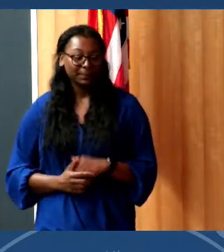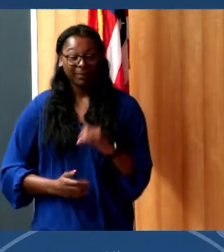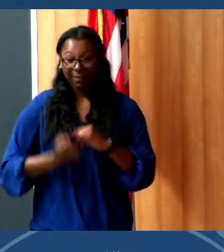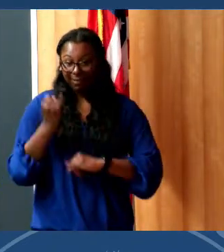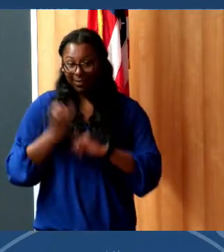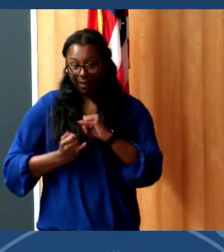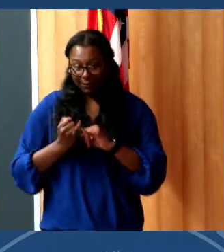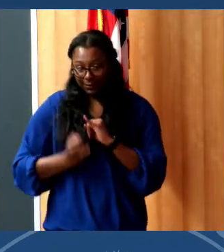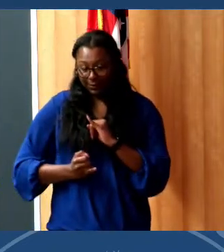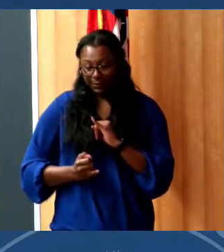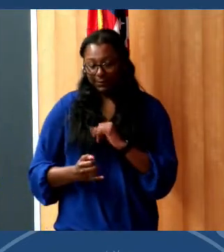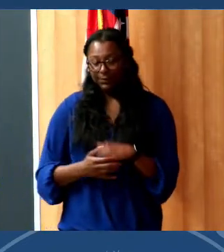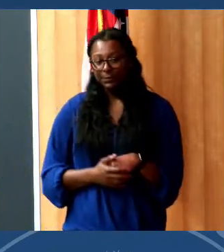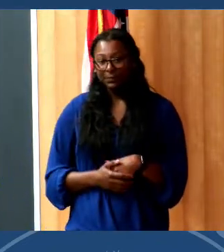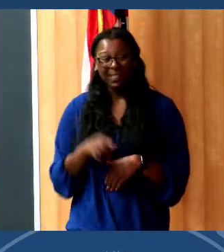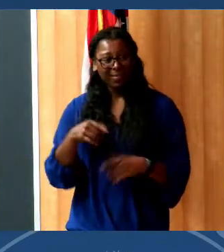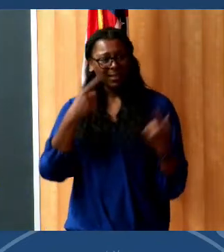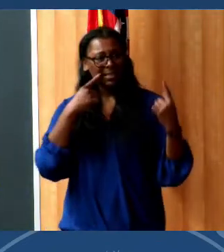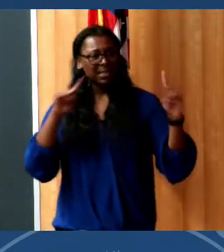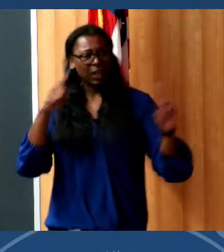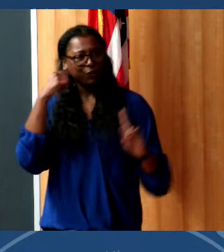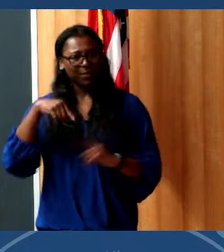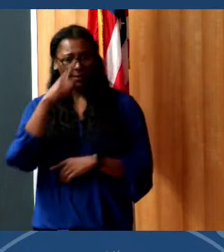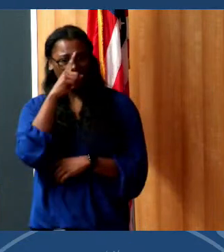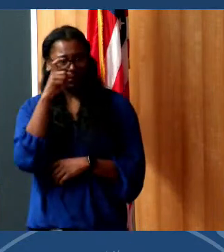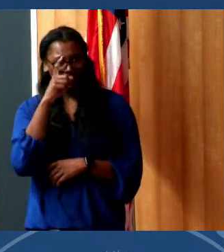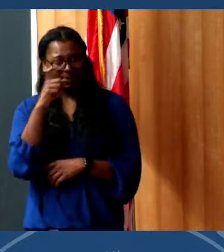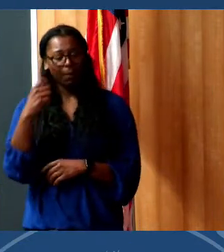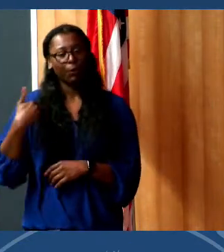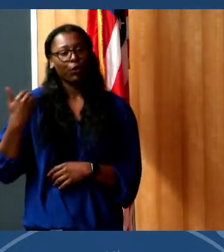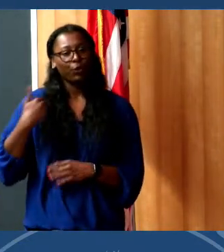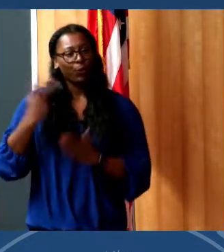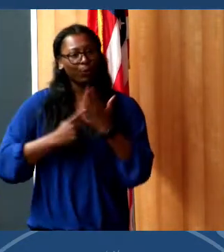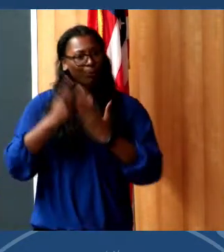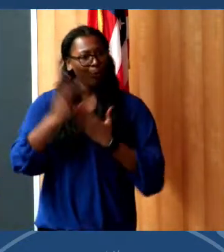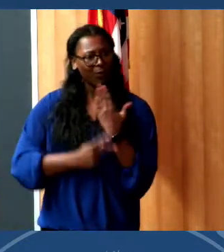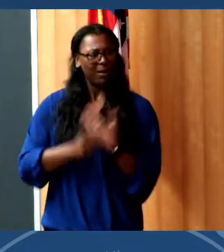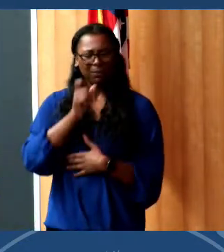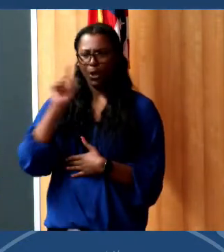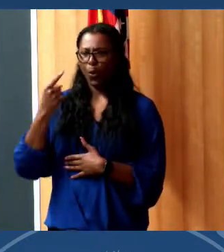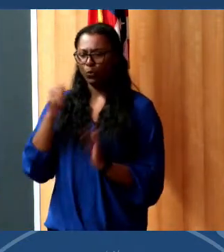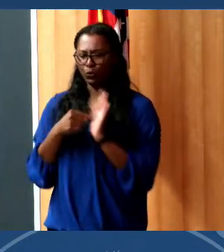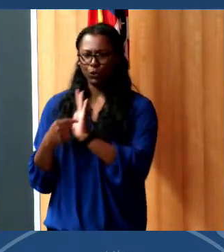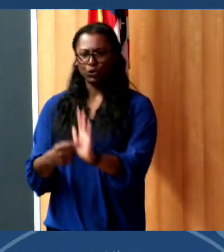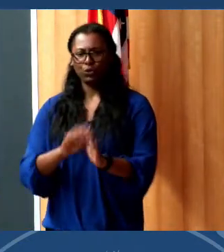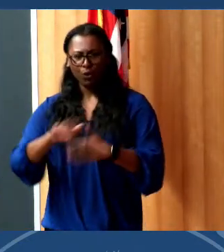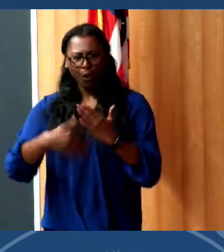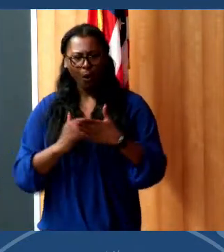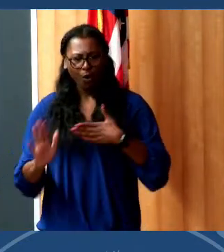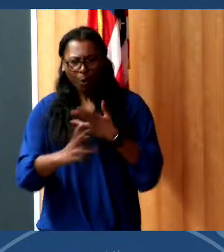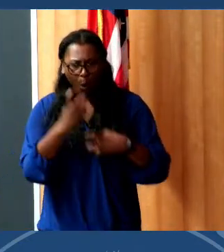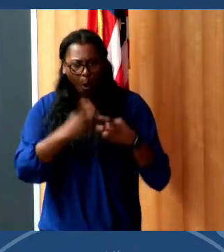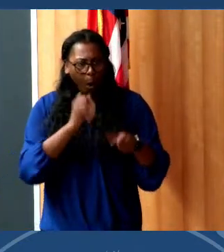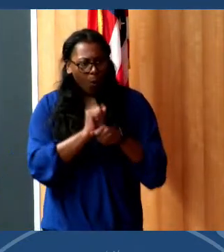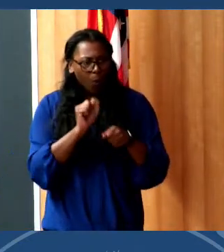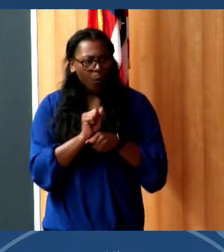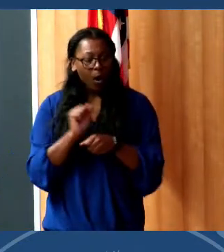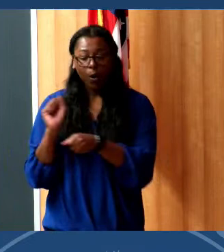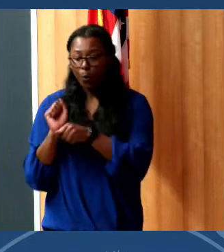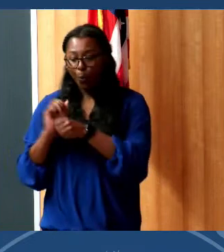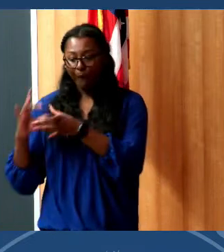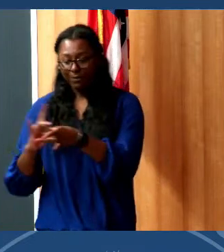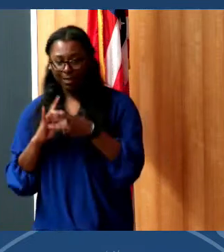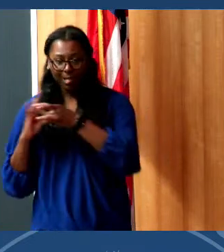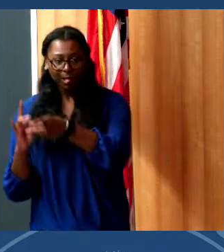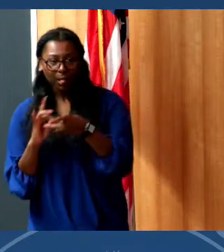Finally, the success of the Summer Youth Program is not only a testament to hard work and collaboration, but